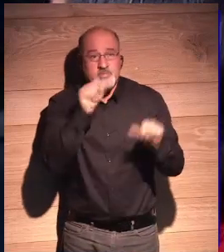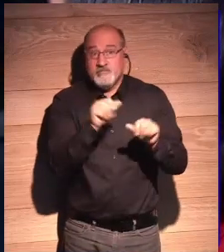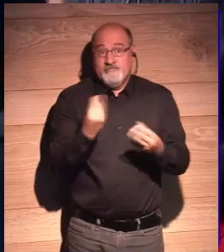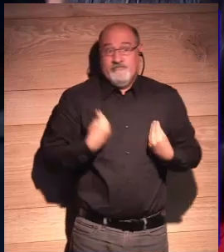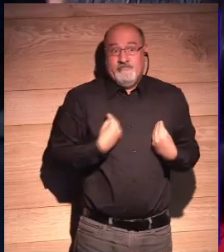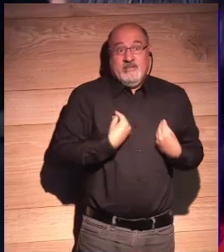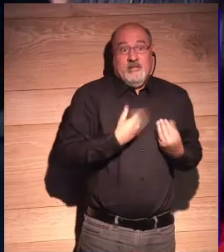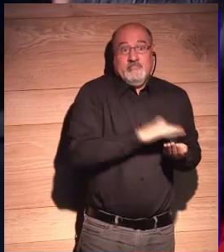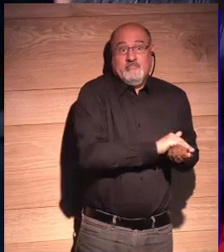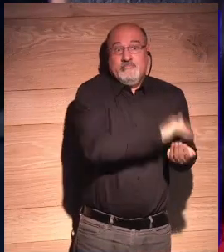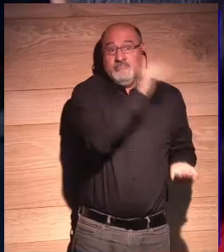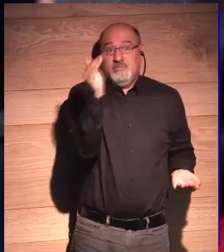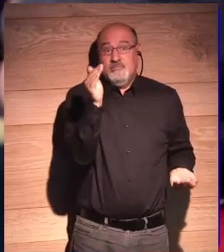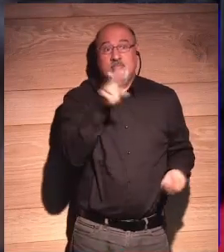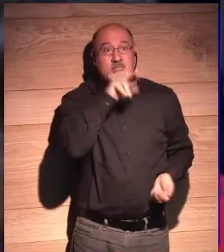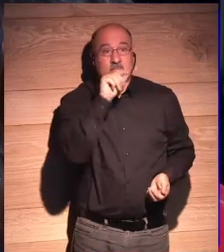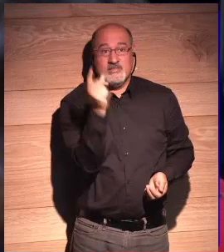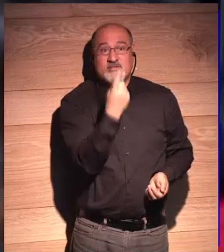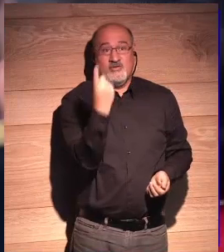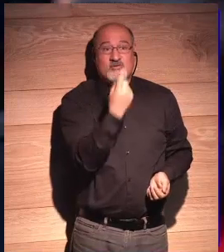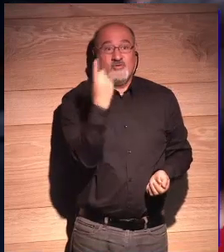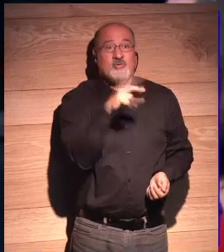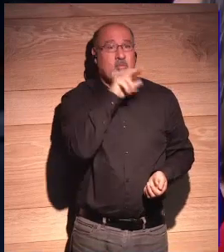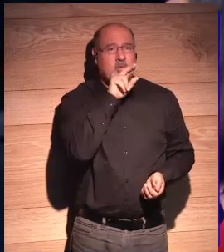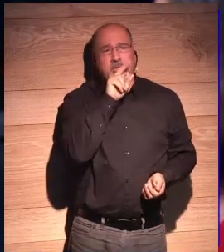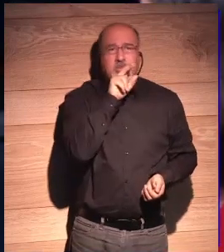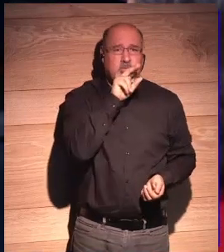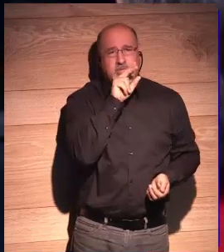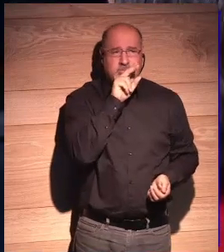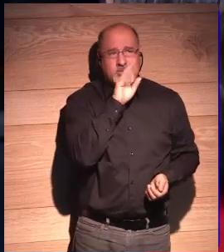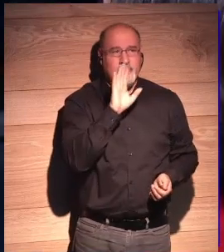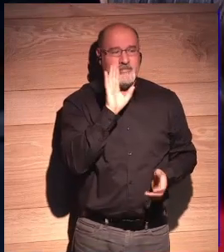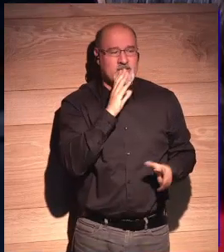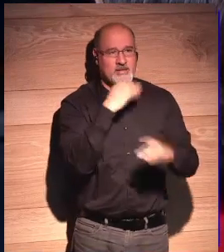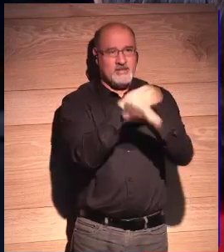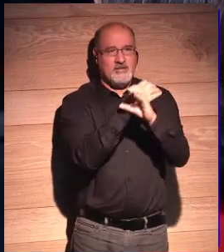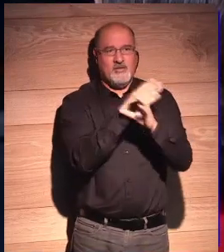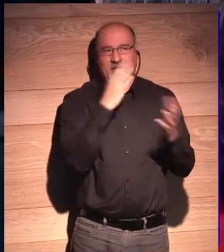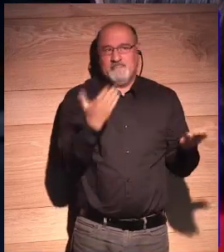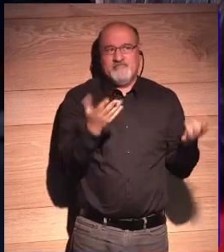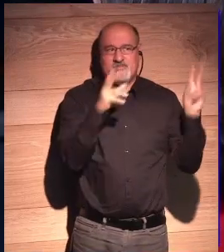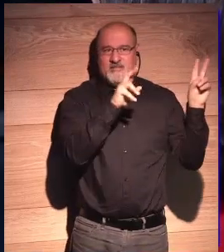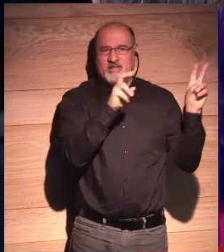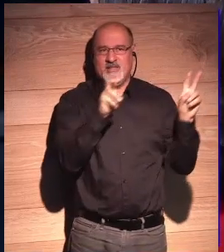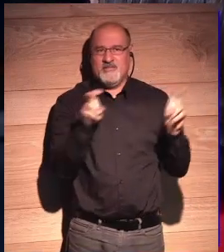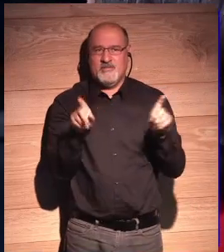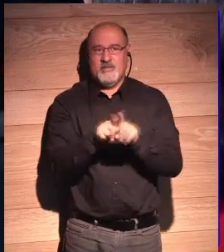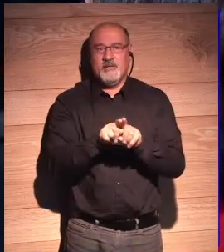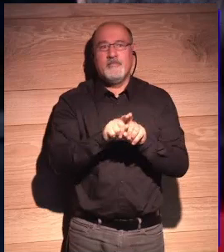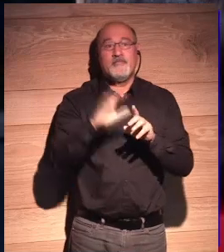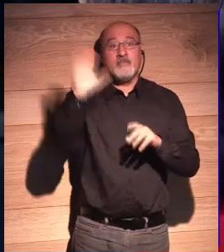somehow don't seem to notice. It's fine. But when we were talking originally about making the movie, we thought, like, are we going to have